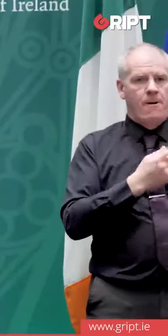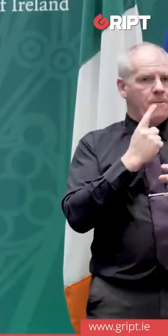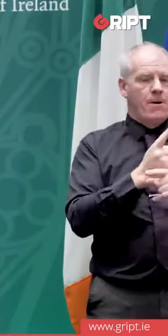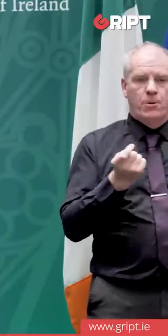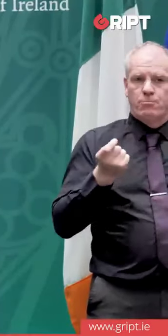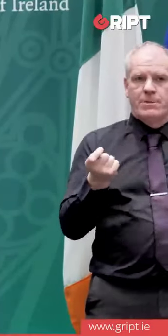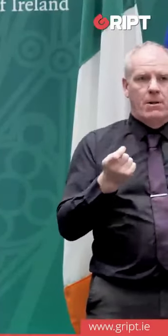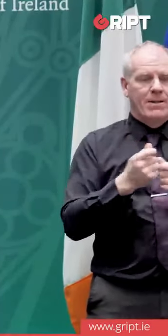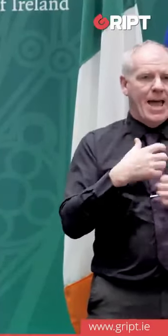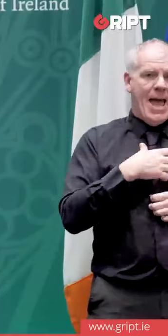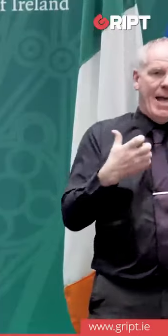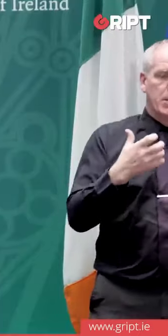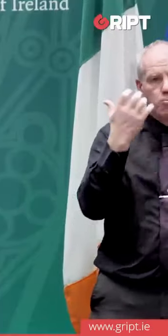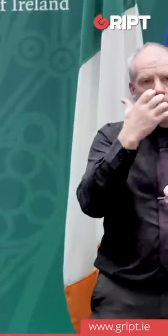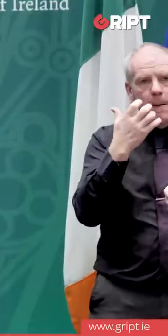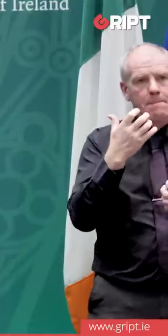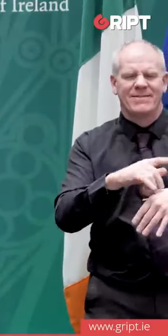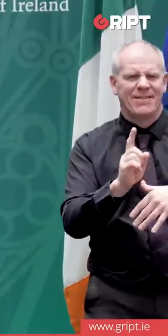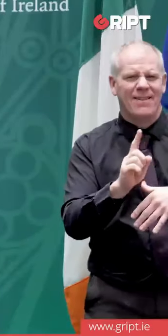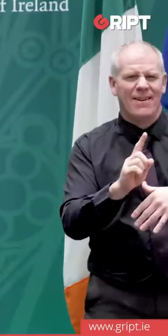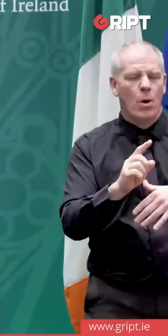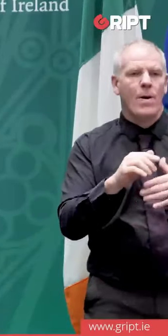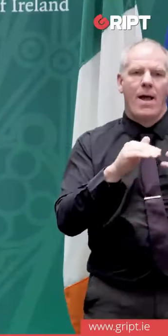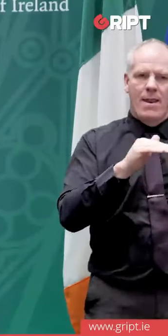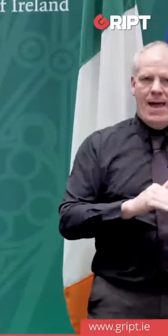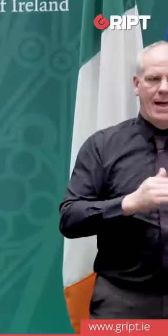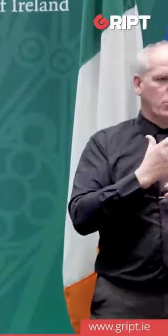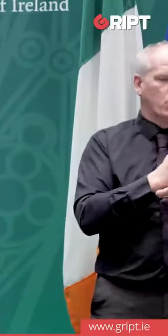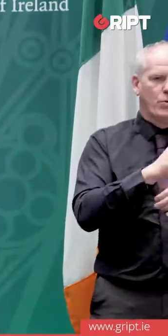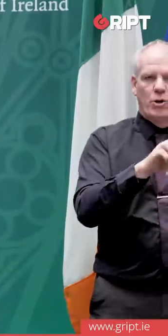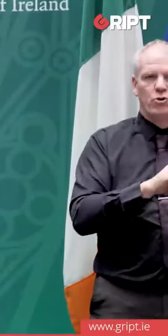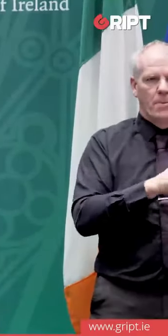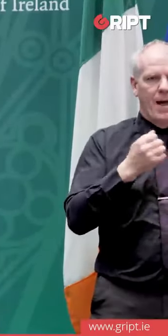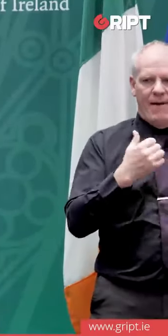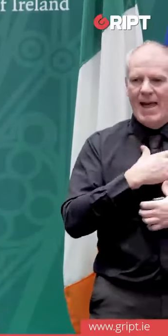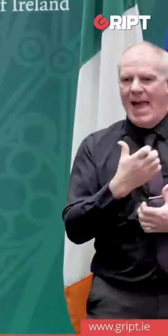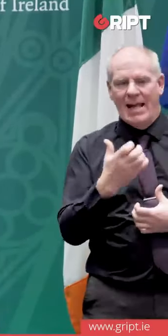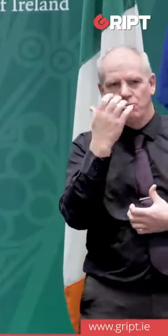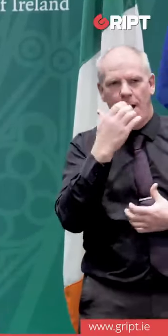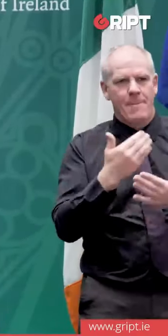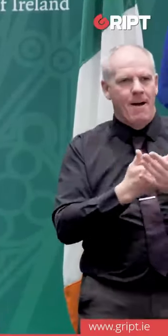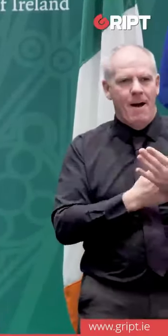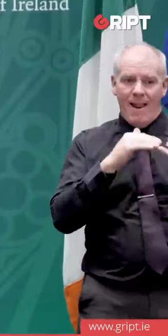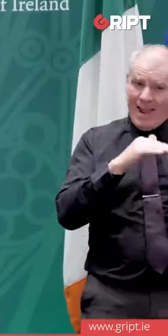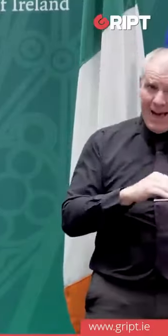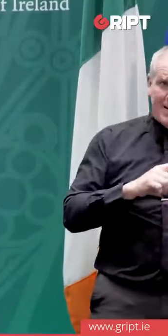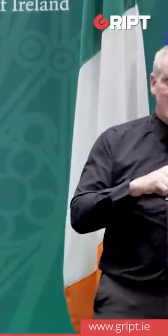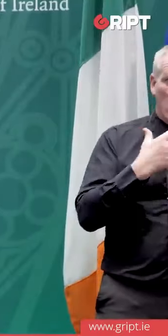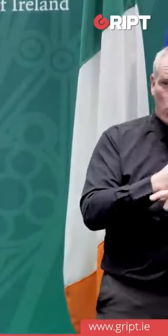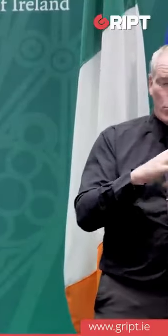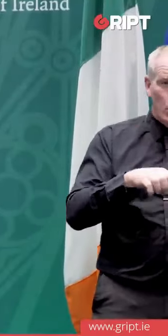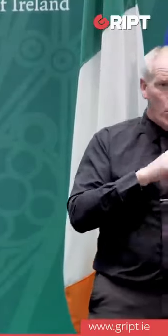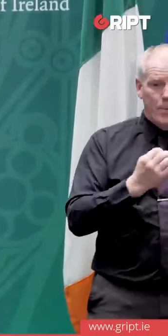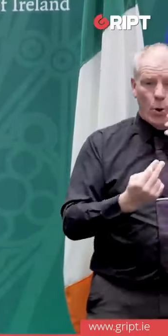to deal with hate crime and to deal with incitement to hatred, so we are the last country in Europe to have hate crime legislation, we are the last country in Europe